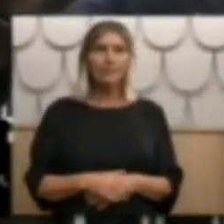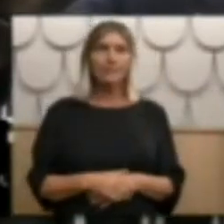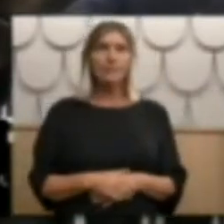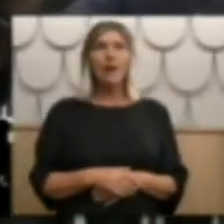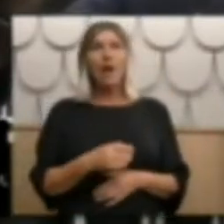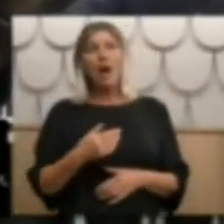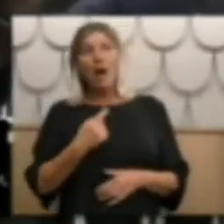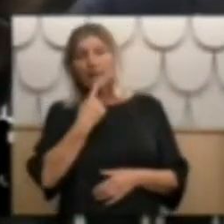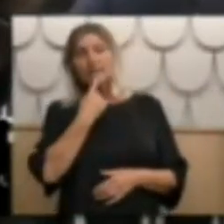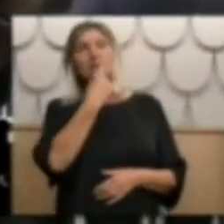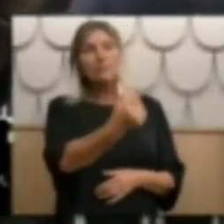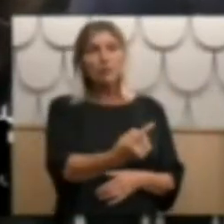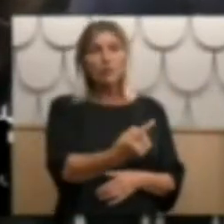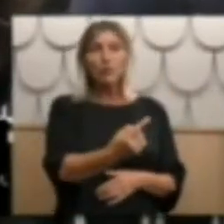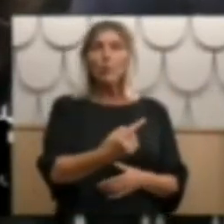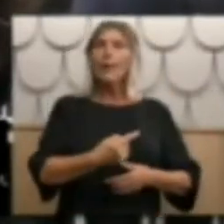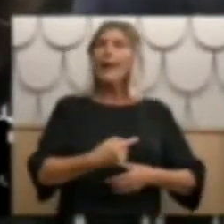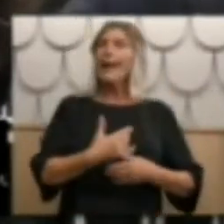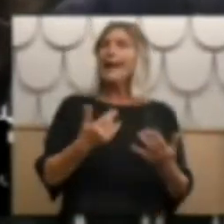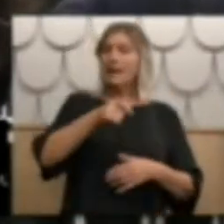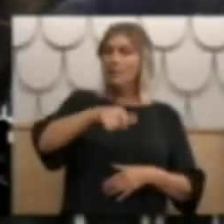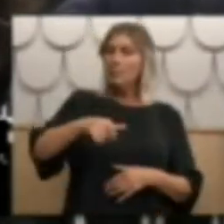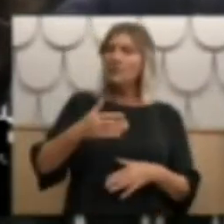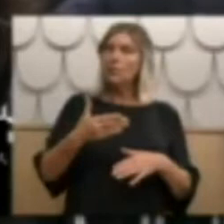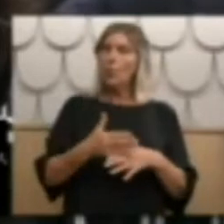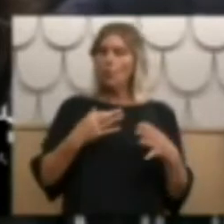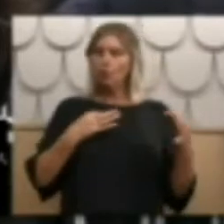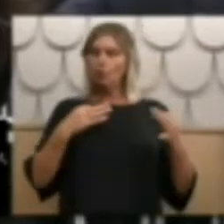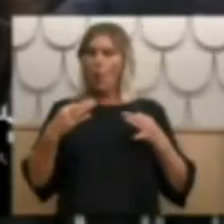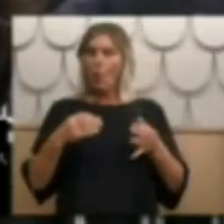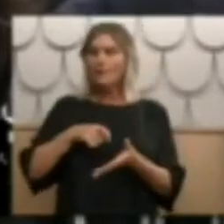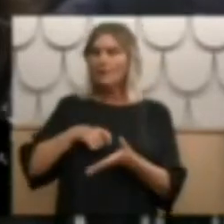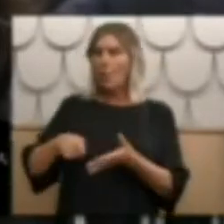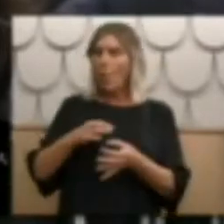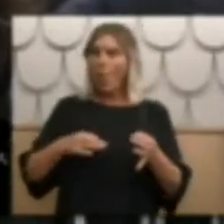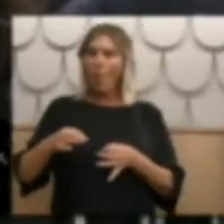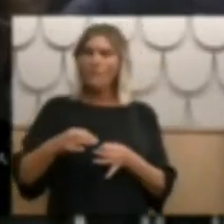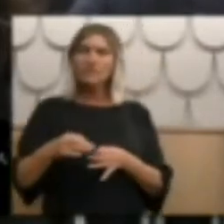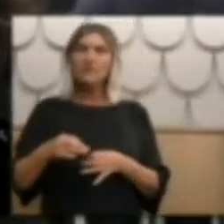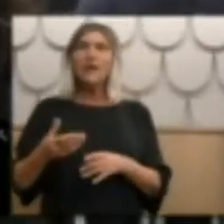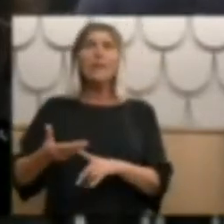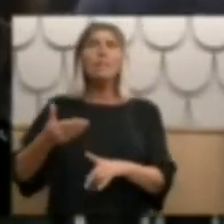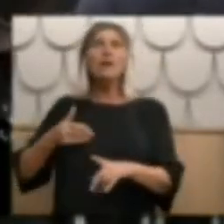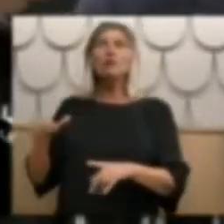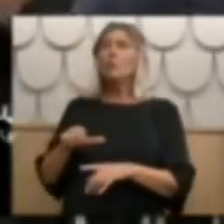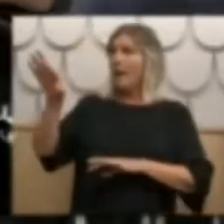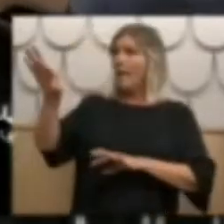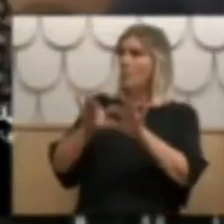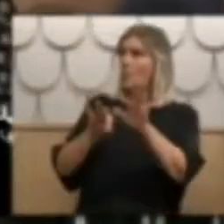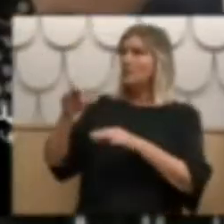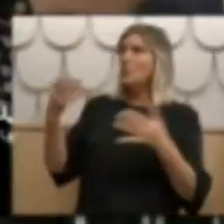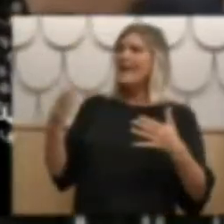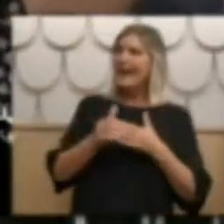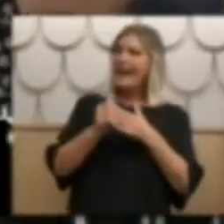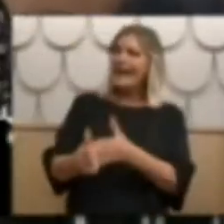acted as Crown Counsel in the area of historic claims in the past should be able to be appointed to any leadership